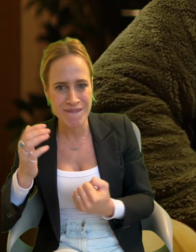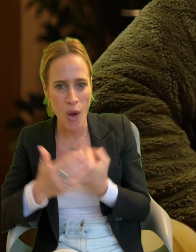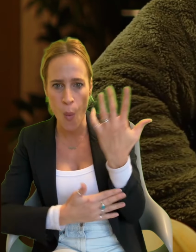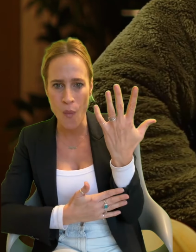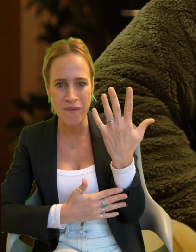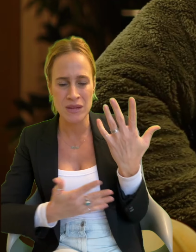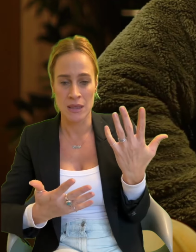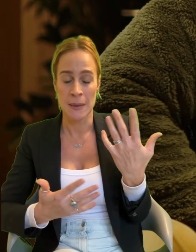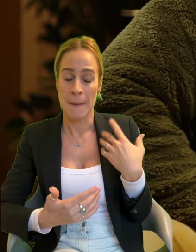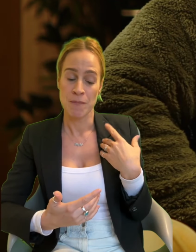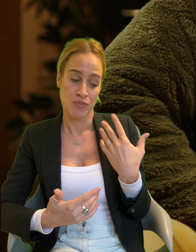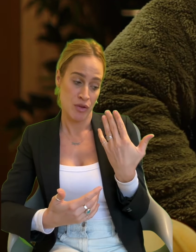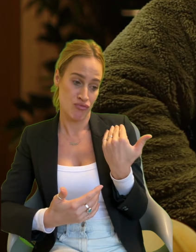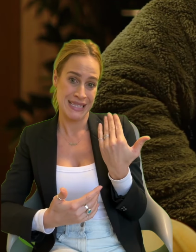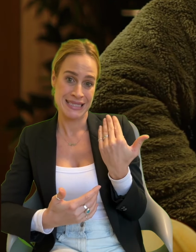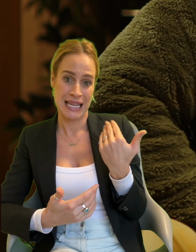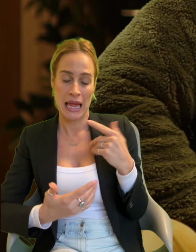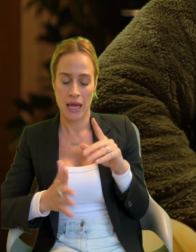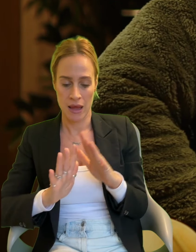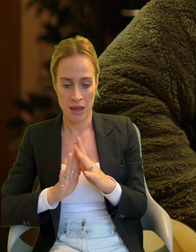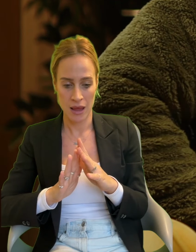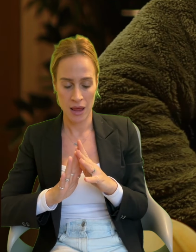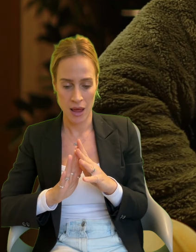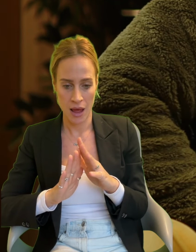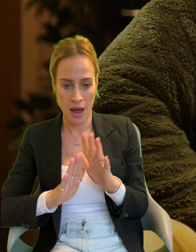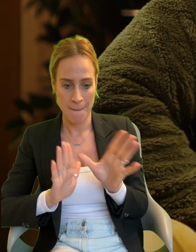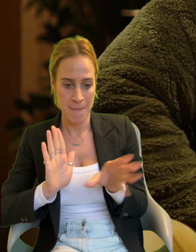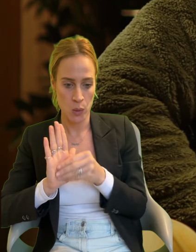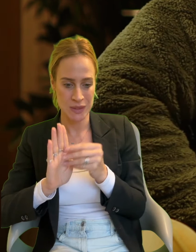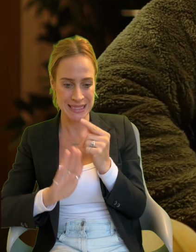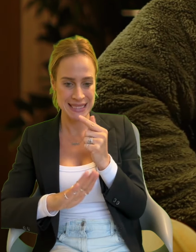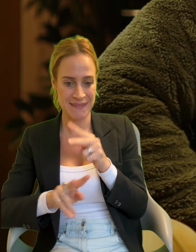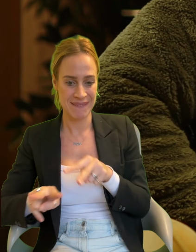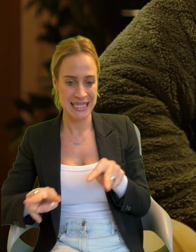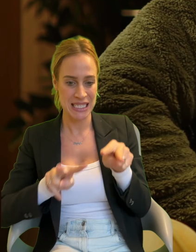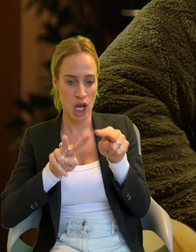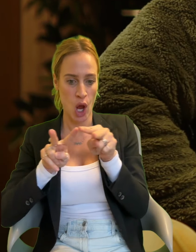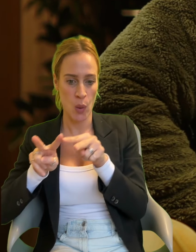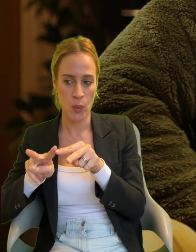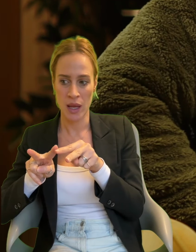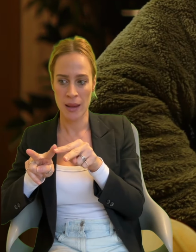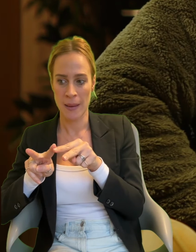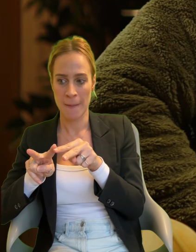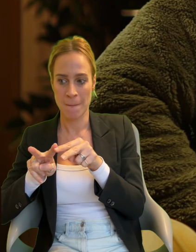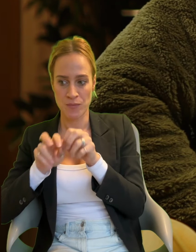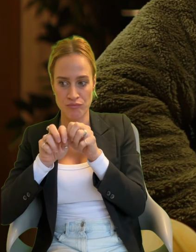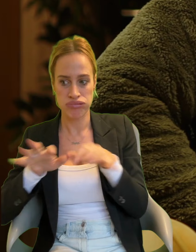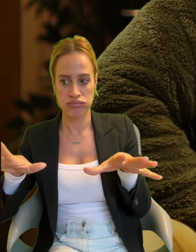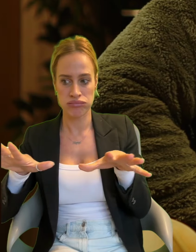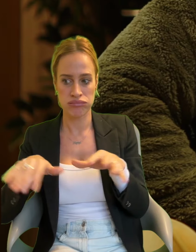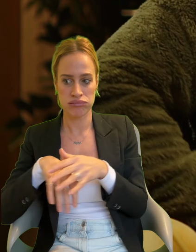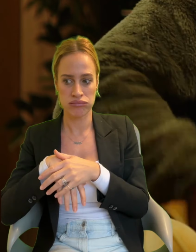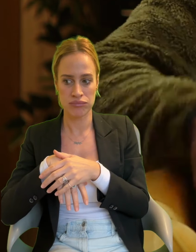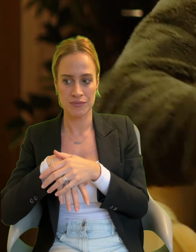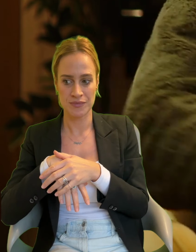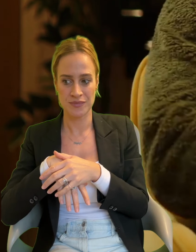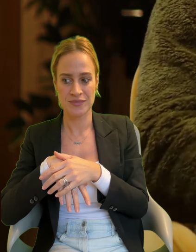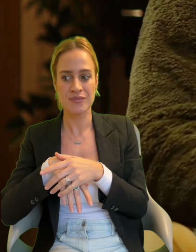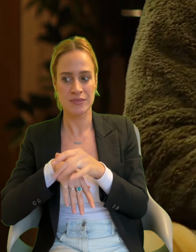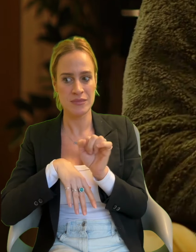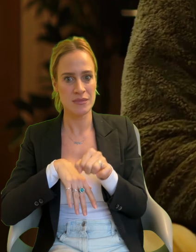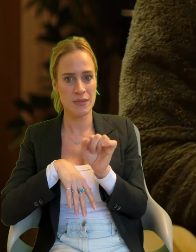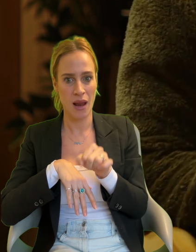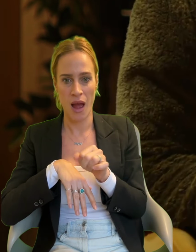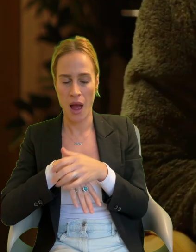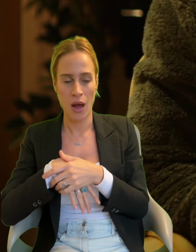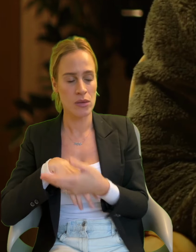video, I'm not sure if you've seen it recently, and it's gone pretty viral. About talking to people. Earlier, I sat